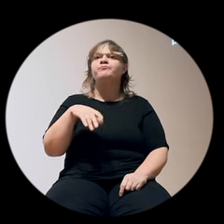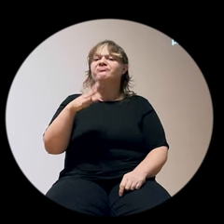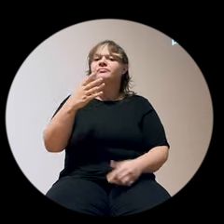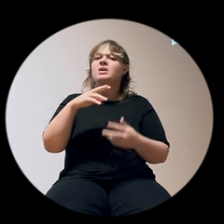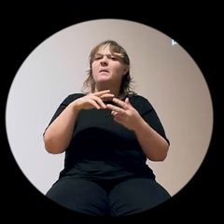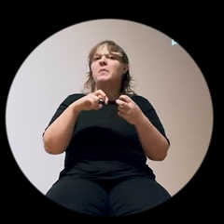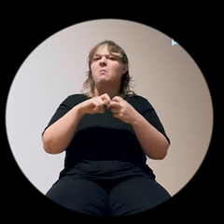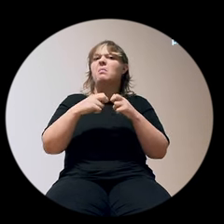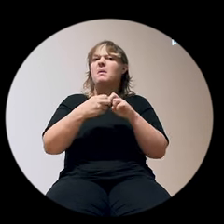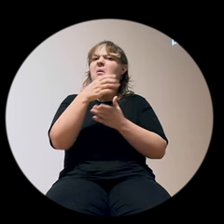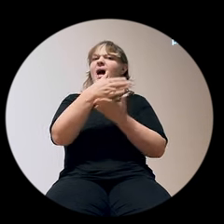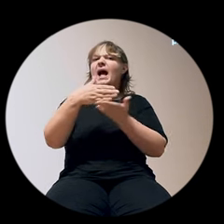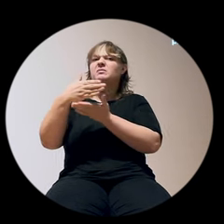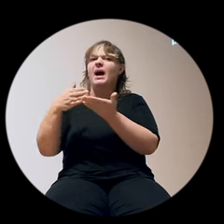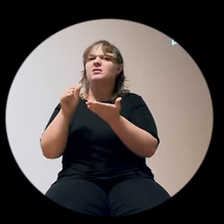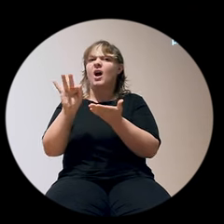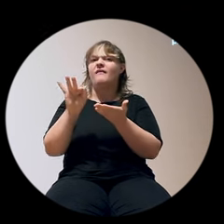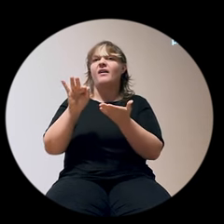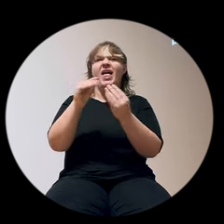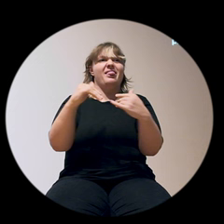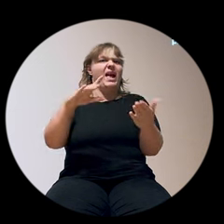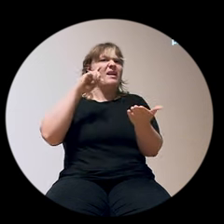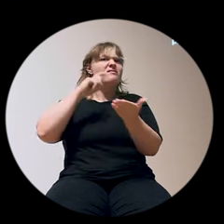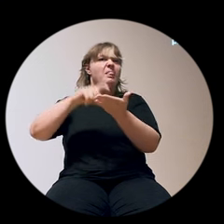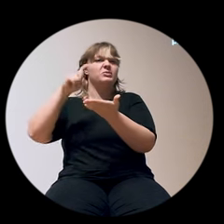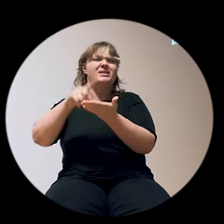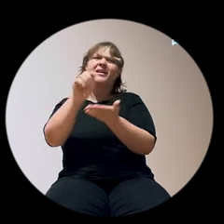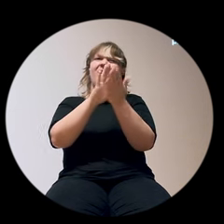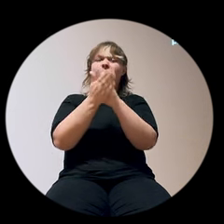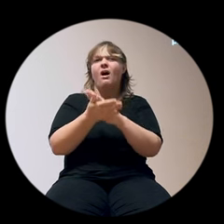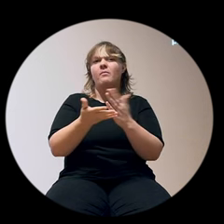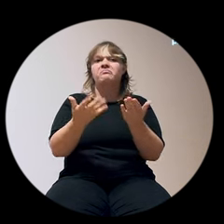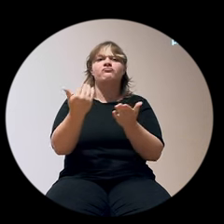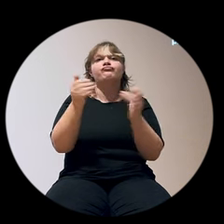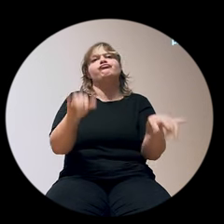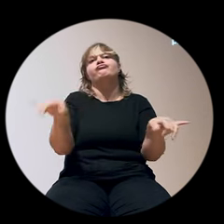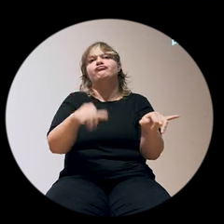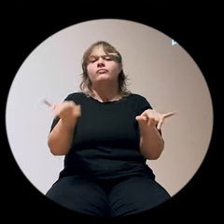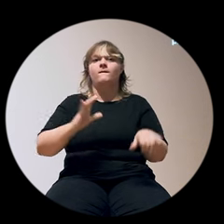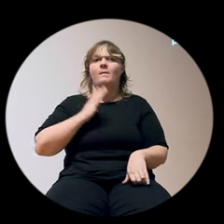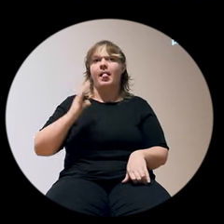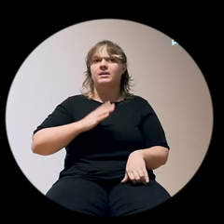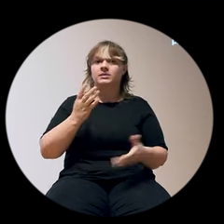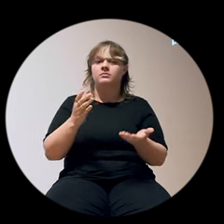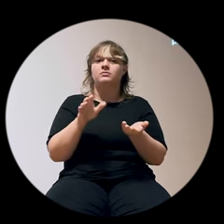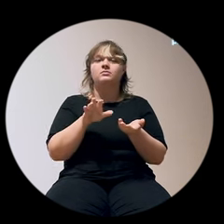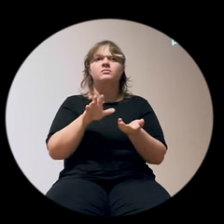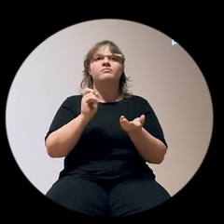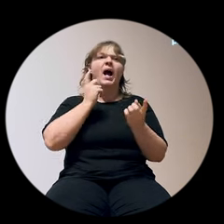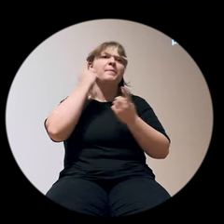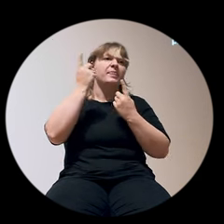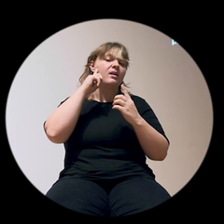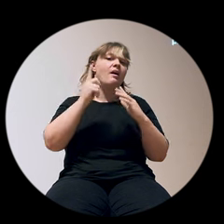of the problematic aspects of land acknowledgements, as they can become subject to routines of formality. In fact, I'm thinking of